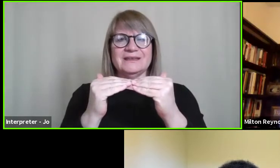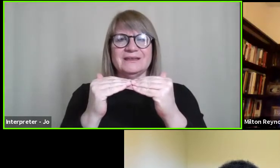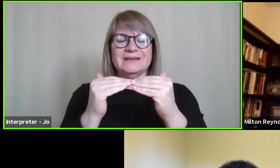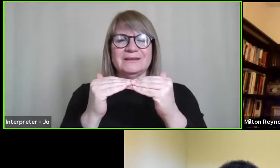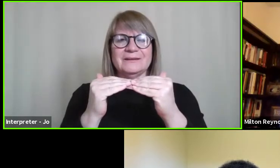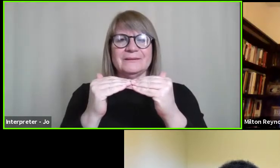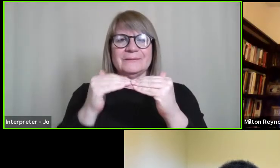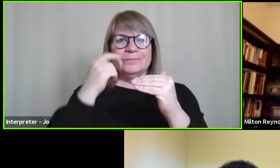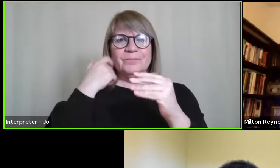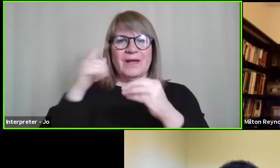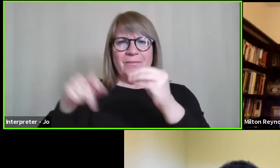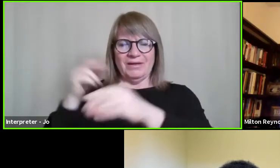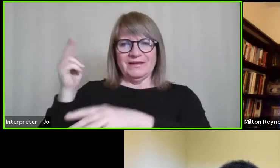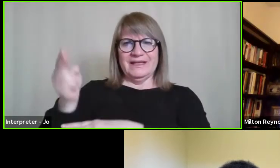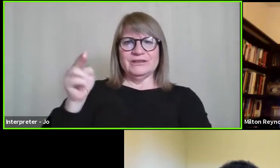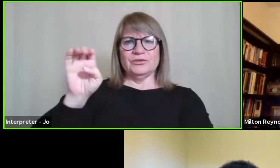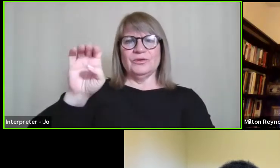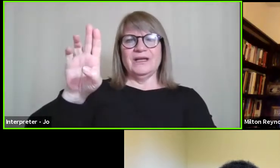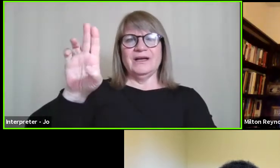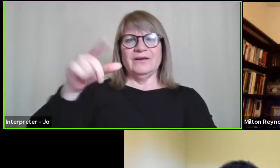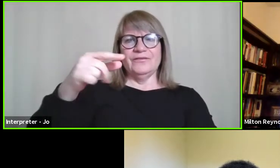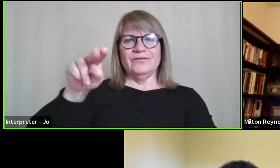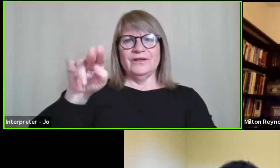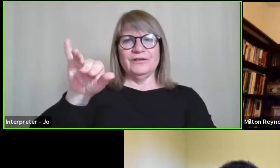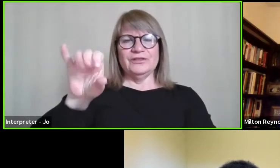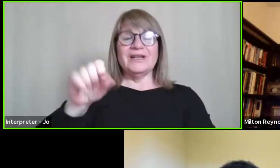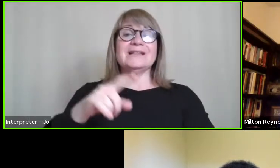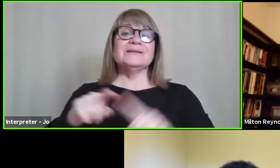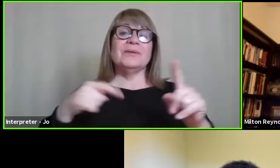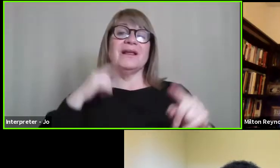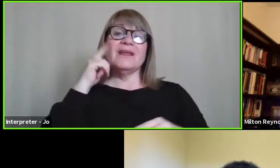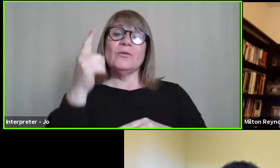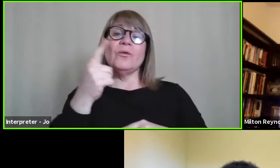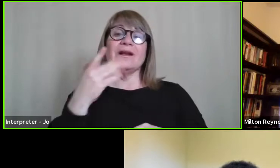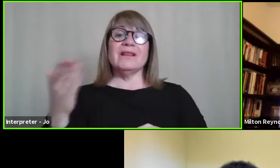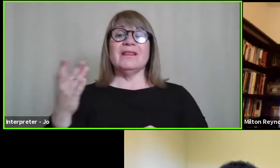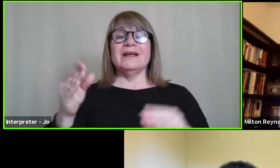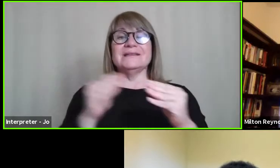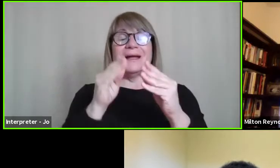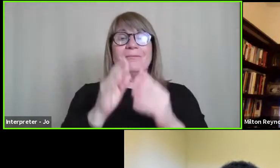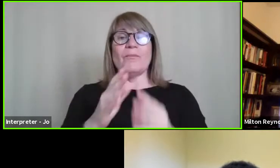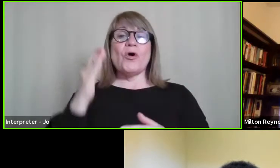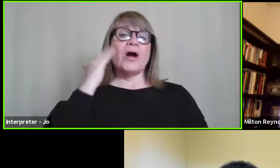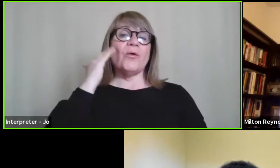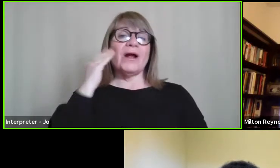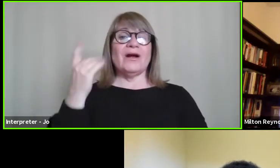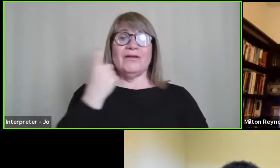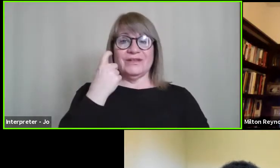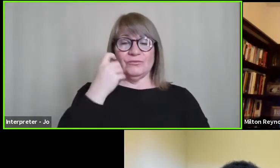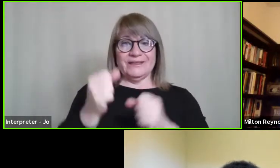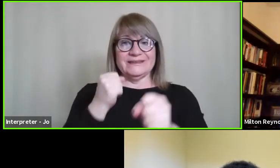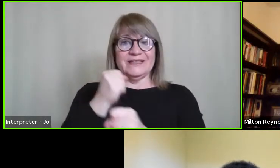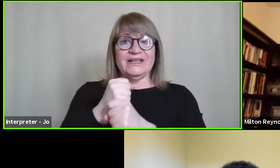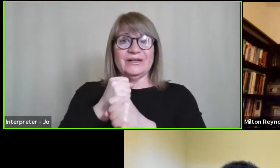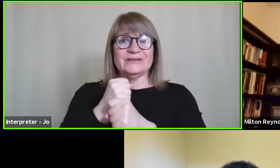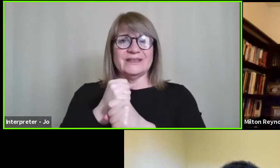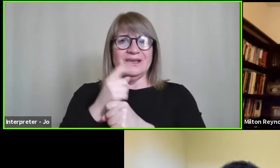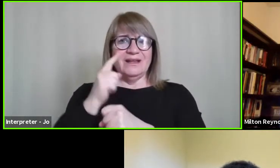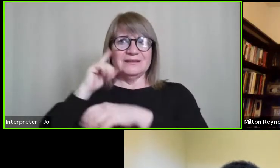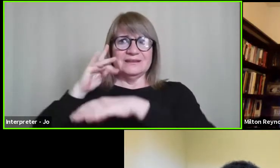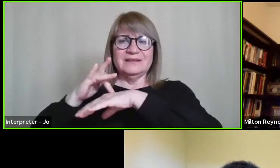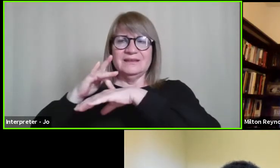think one of the things that i've become more aware of in recent years is that you know again this preoccupation with